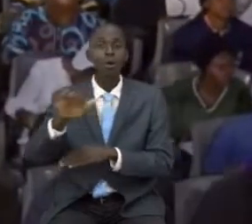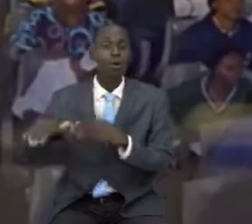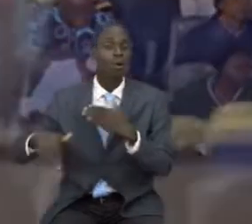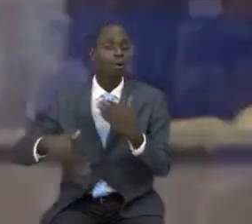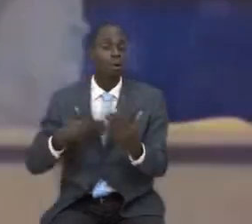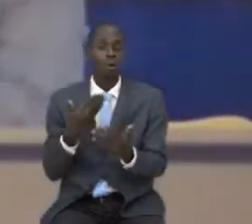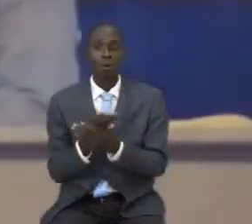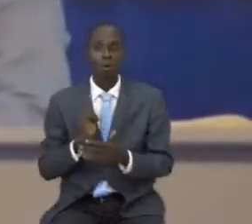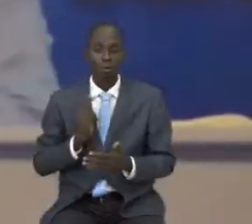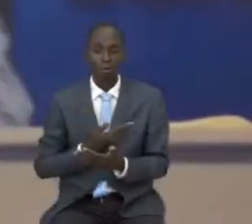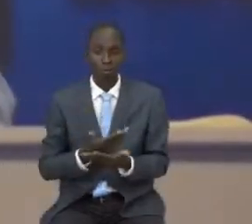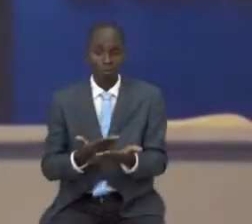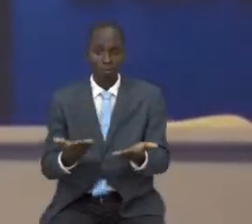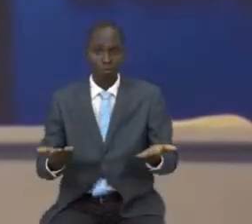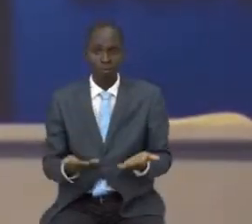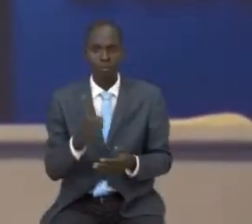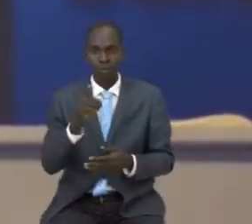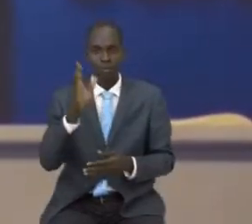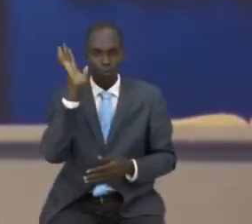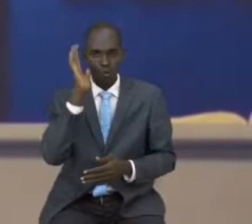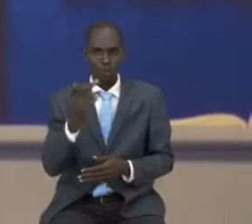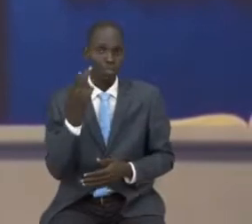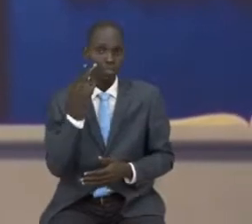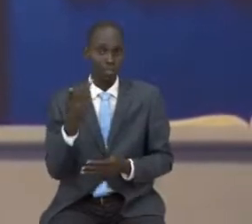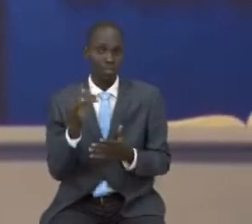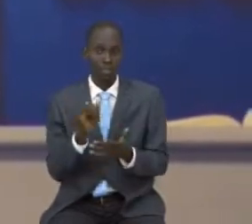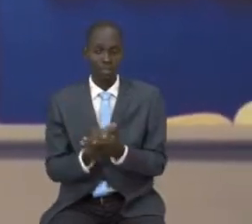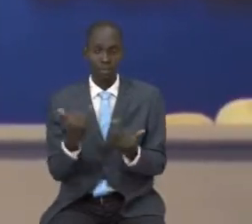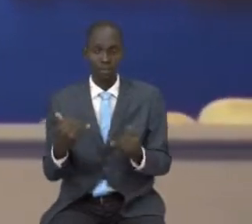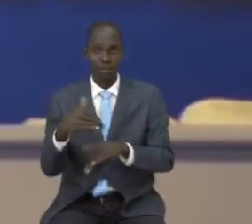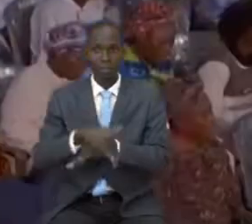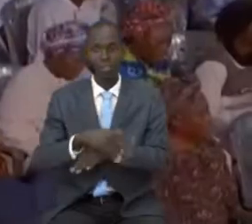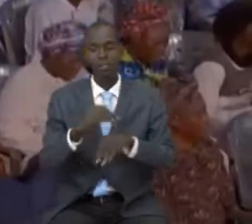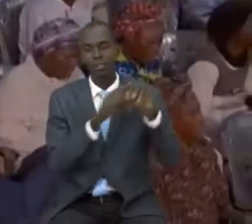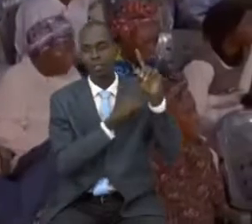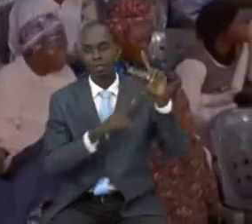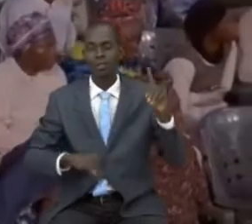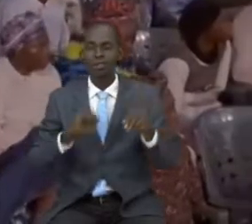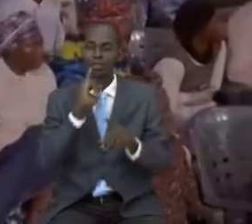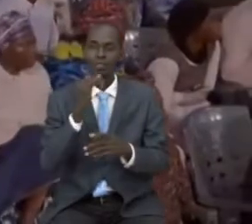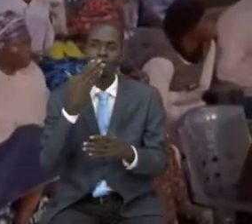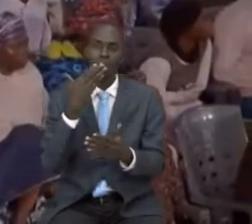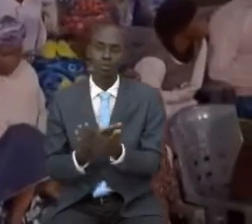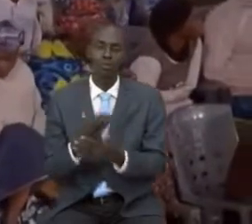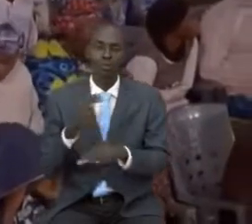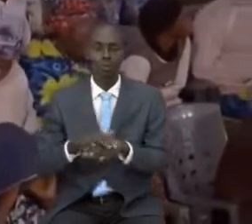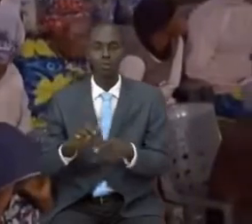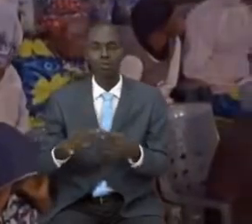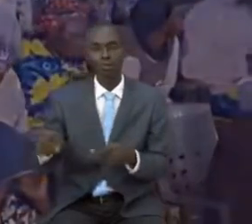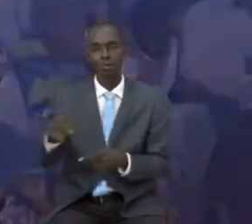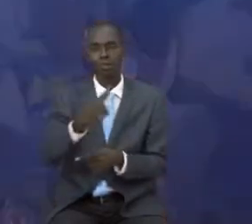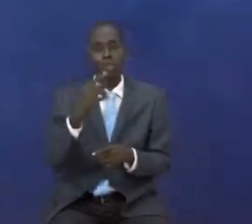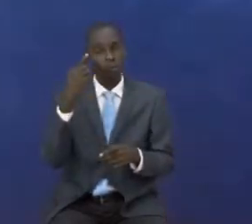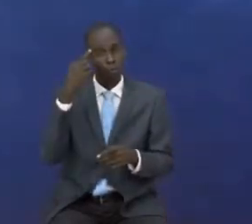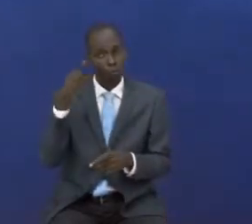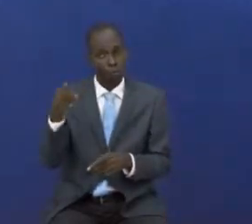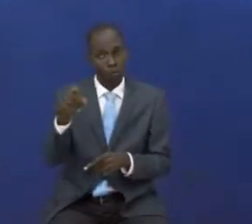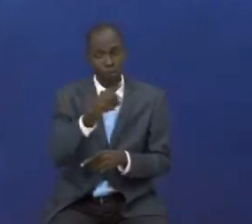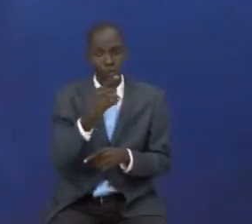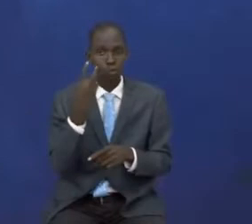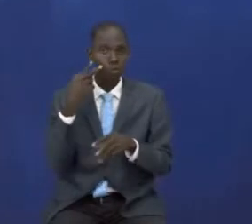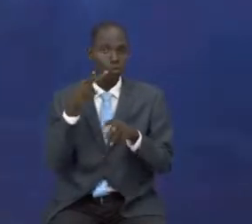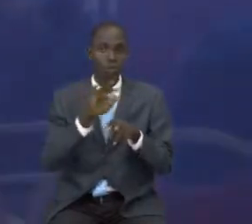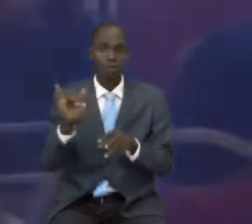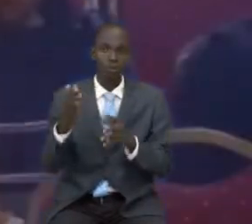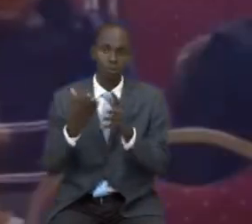here, you'll find tonight the Lord is good unto you. And those online, wherever